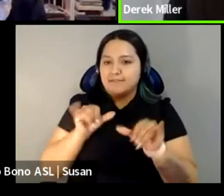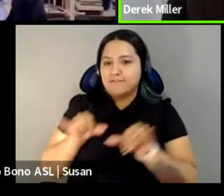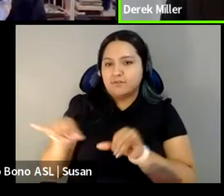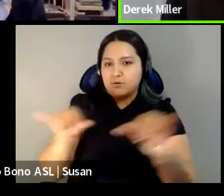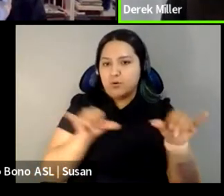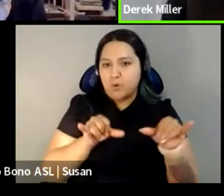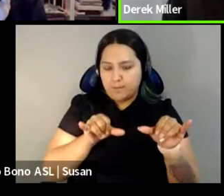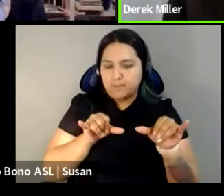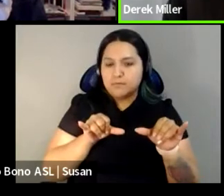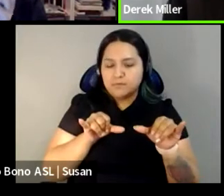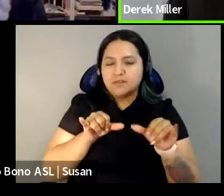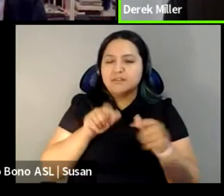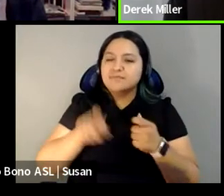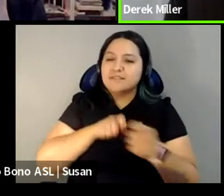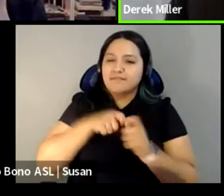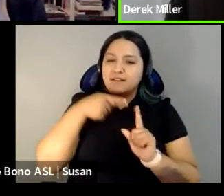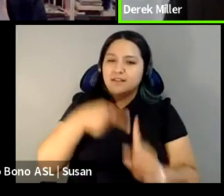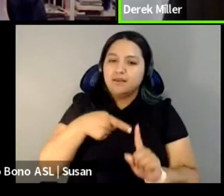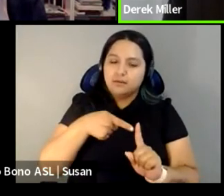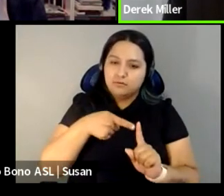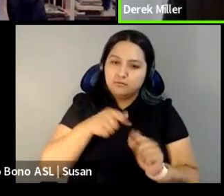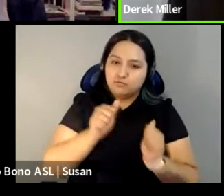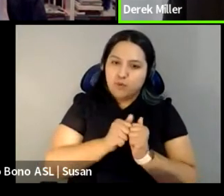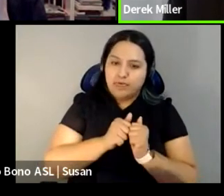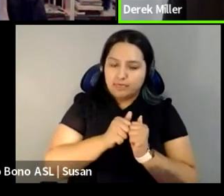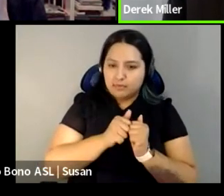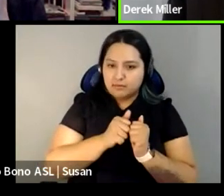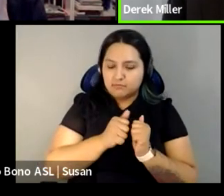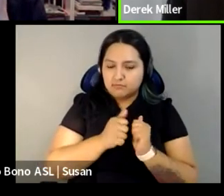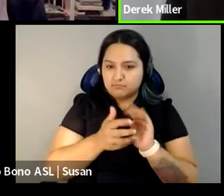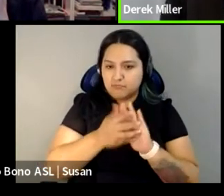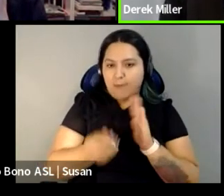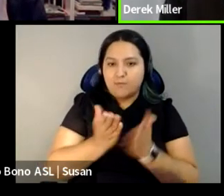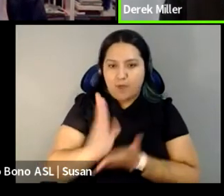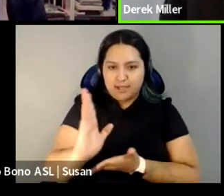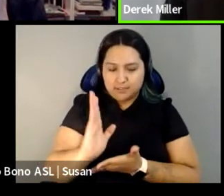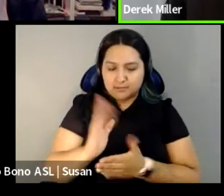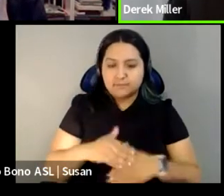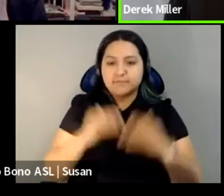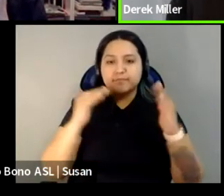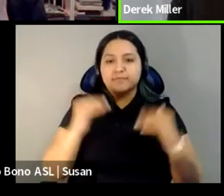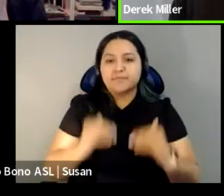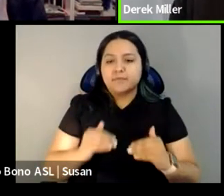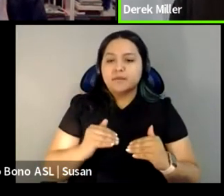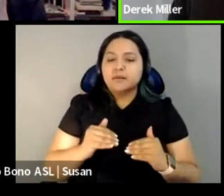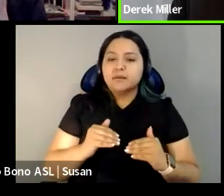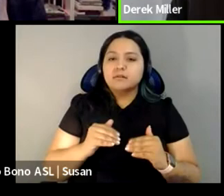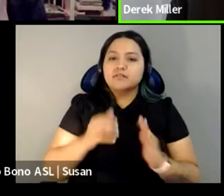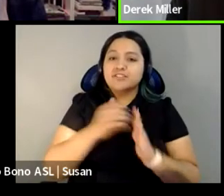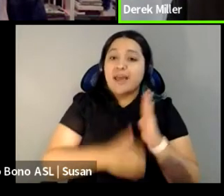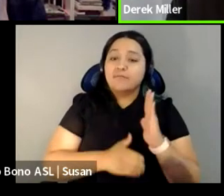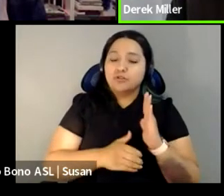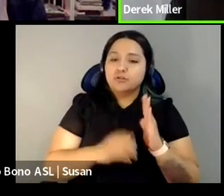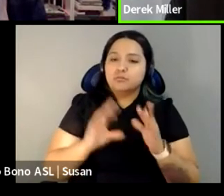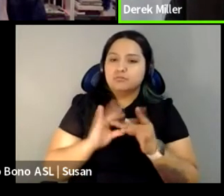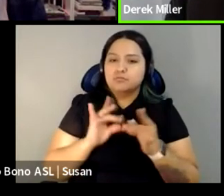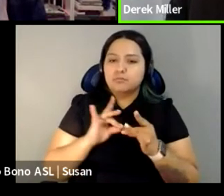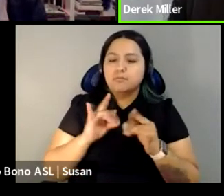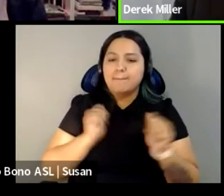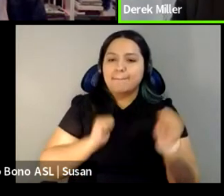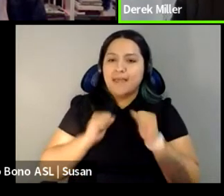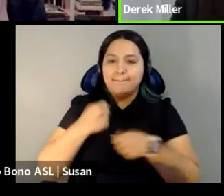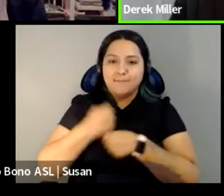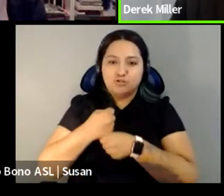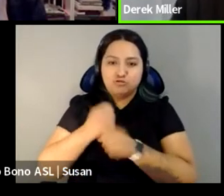film rights. And then we get a last chapter in part one about play producers, focused particularly on the theatrical